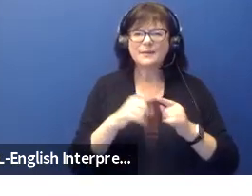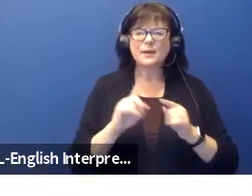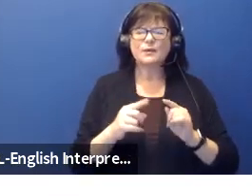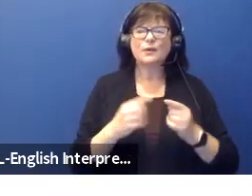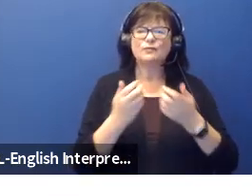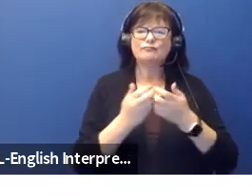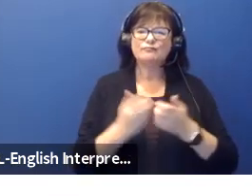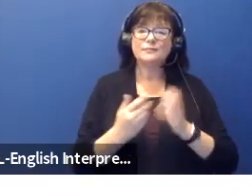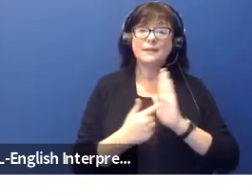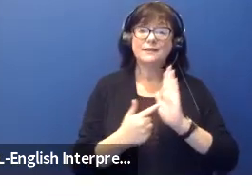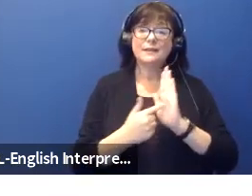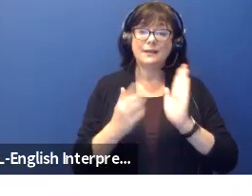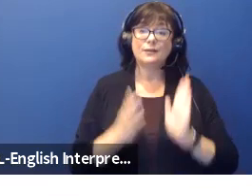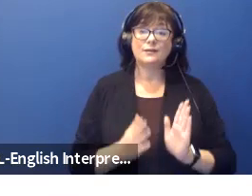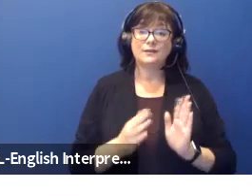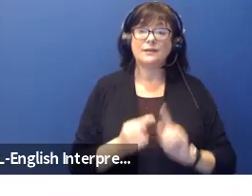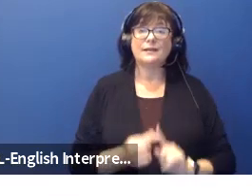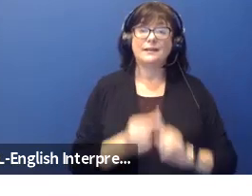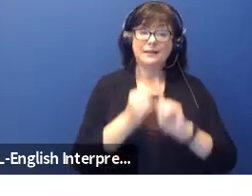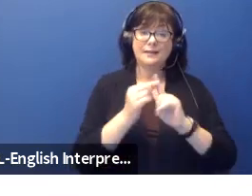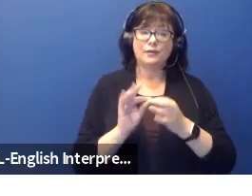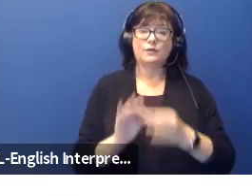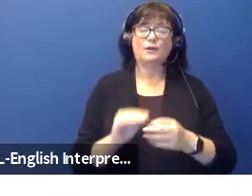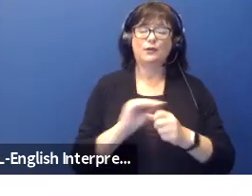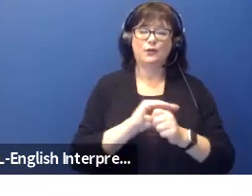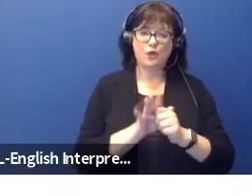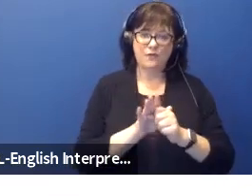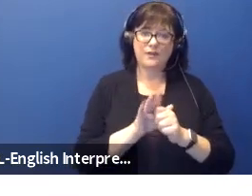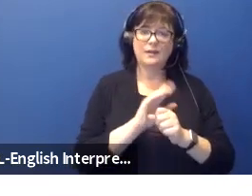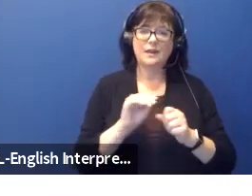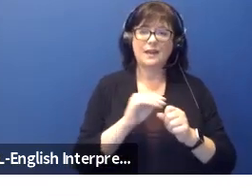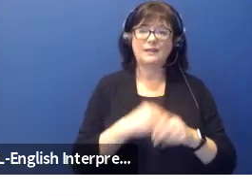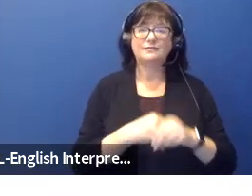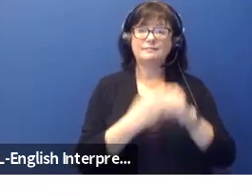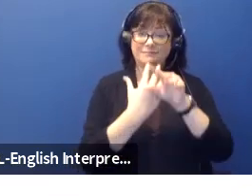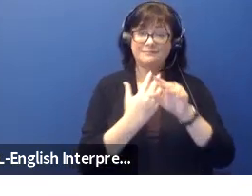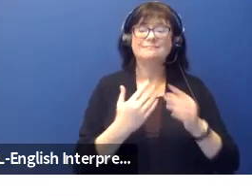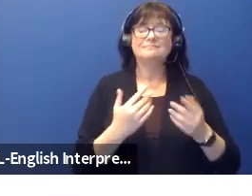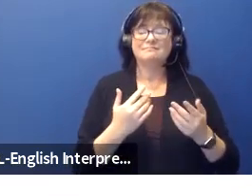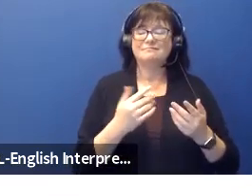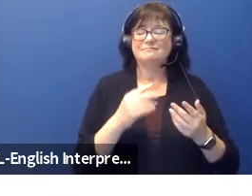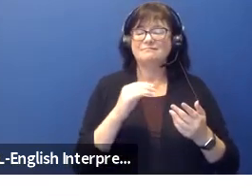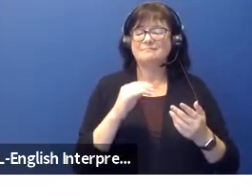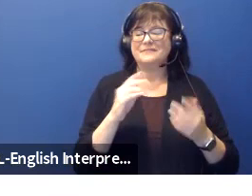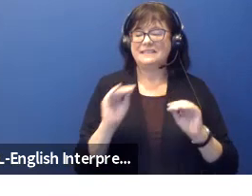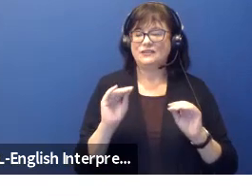particularly related to COVID and remote delivery. So that's I'll stop my editorial again there.